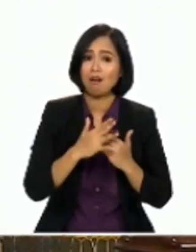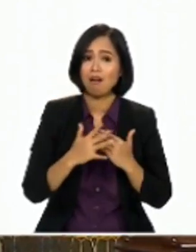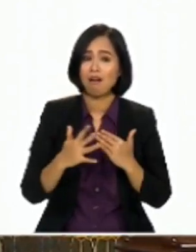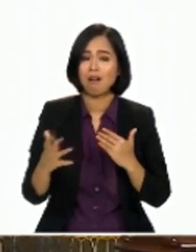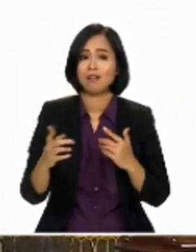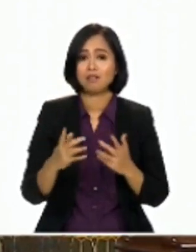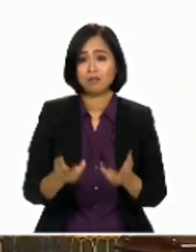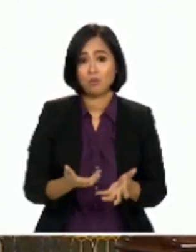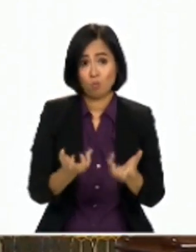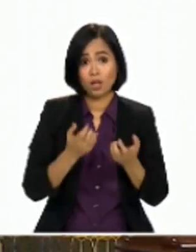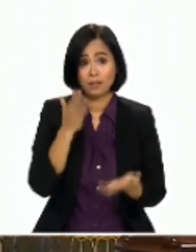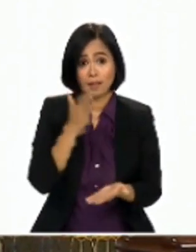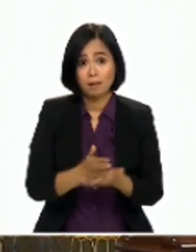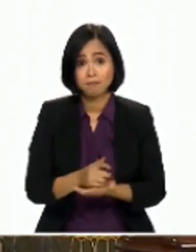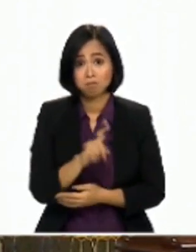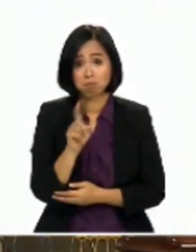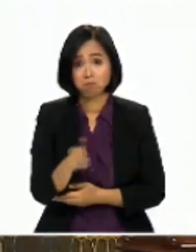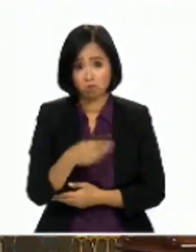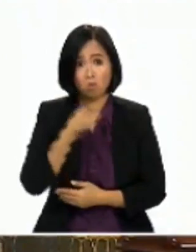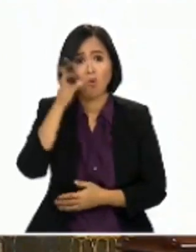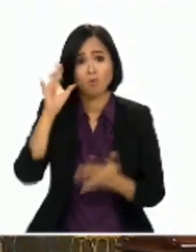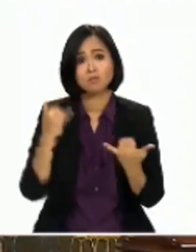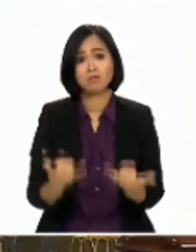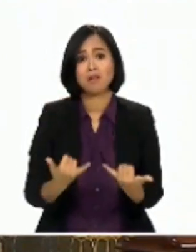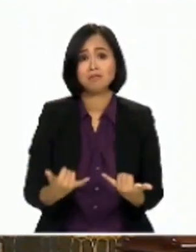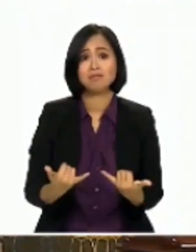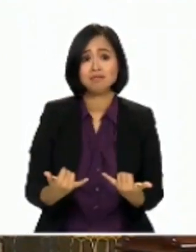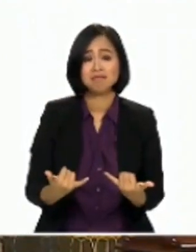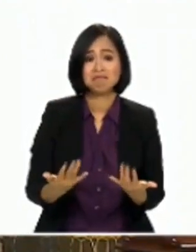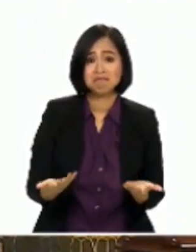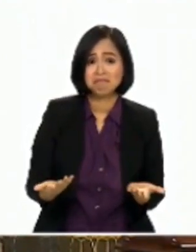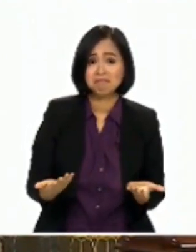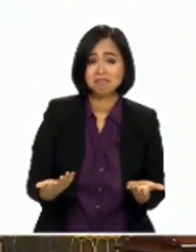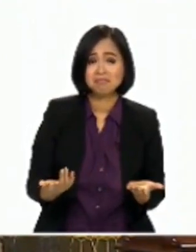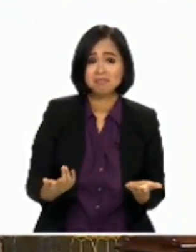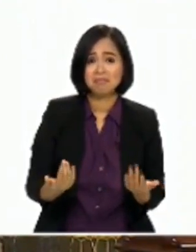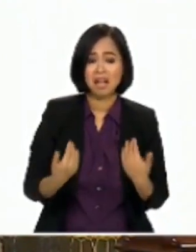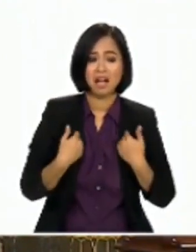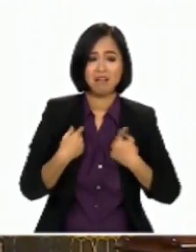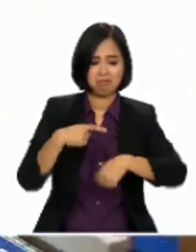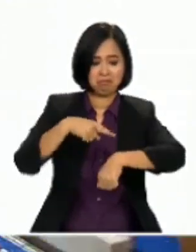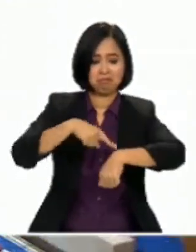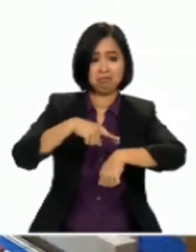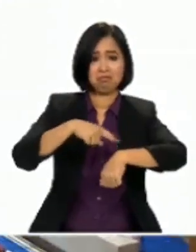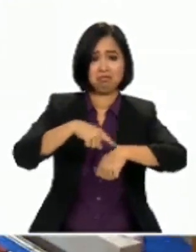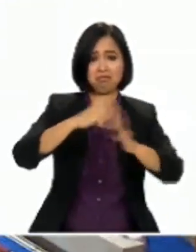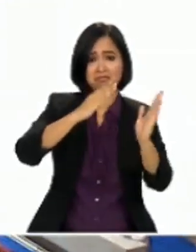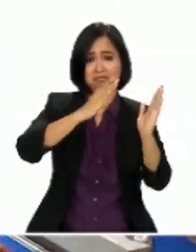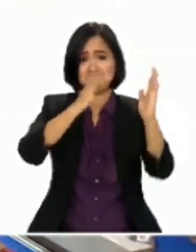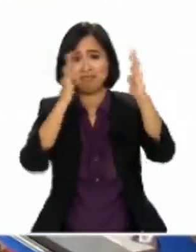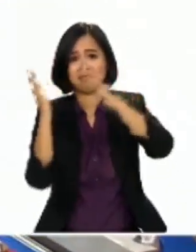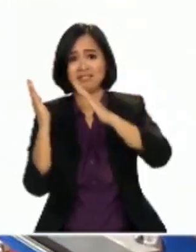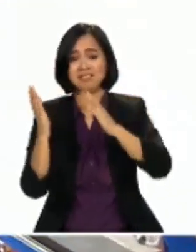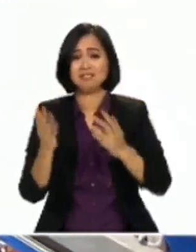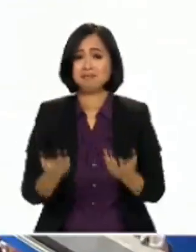You want me to start? Oh, we can go home now. I have exceeded my,